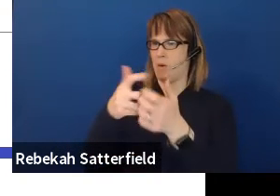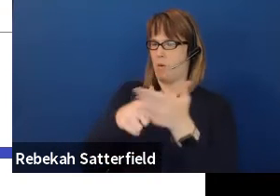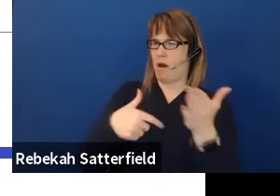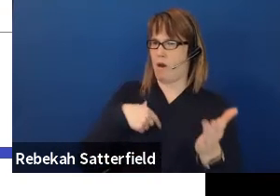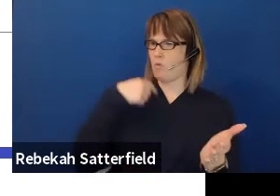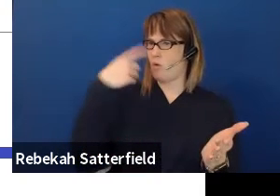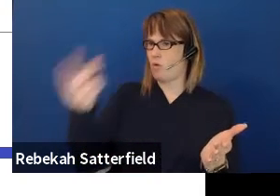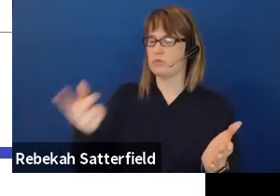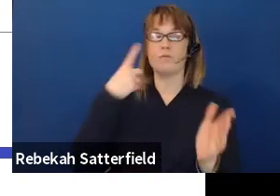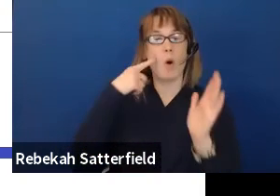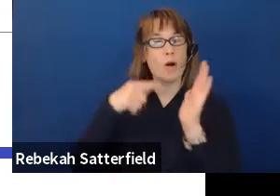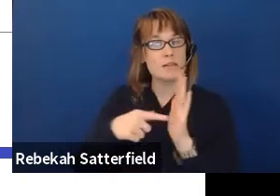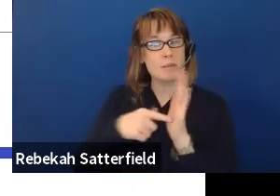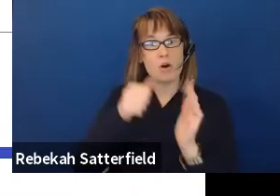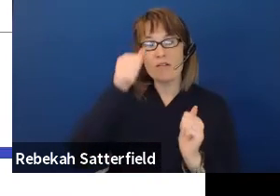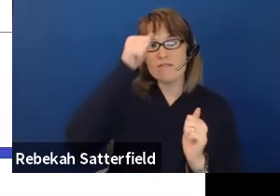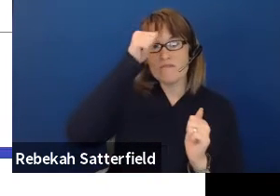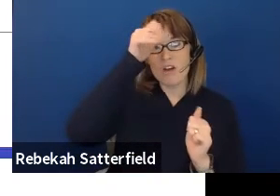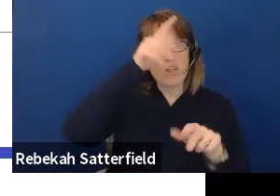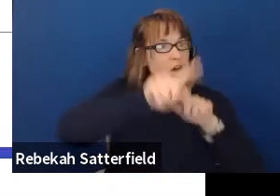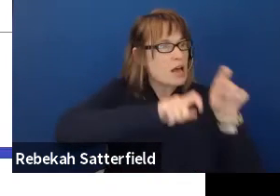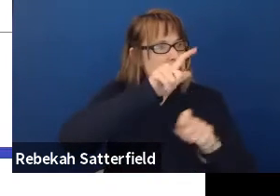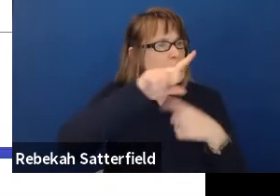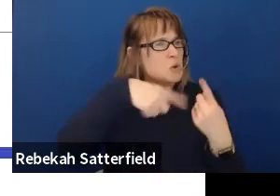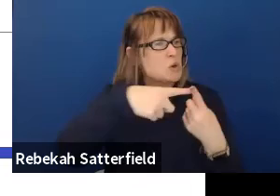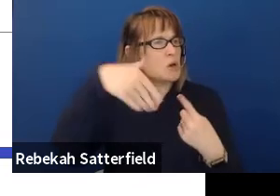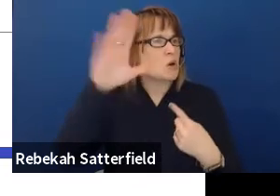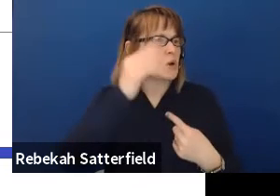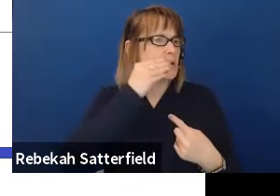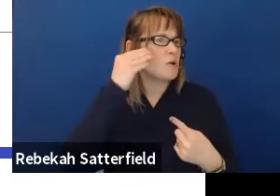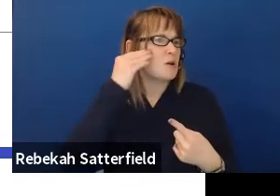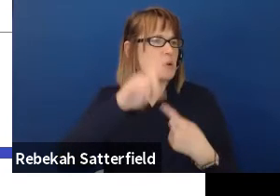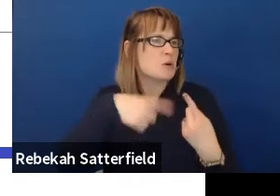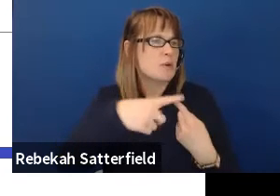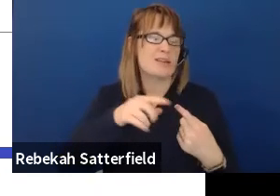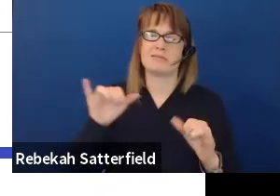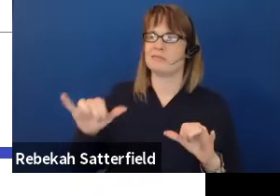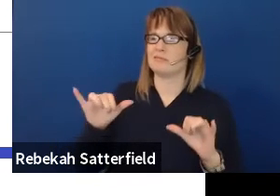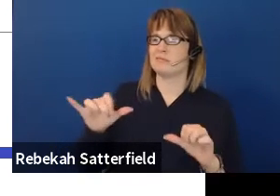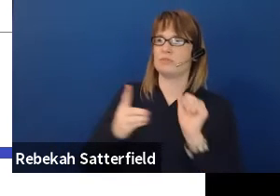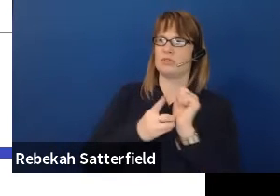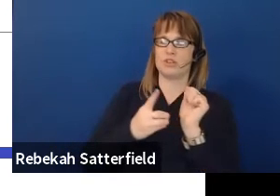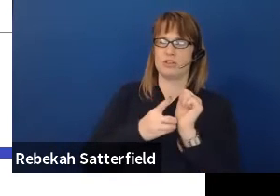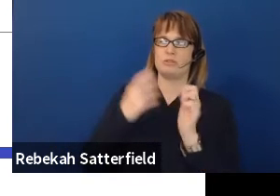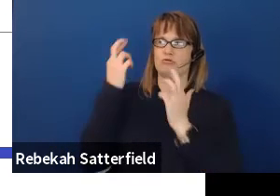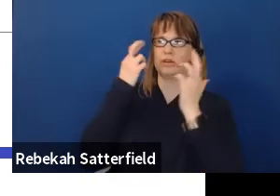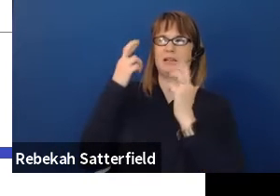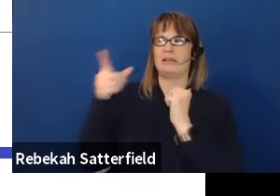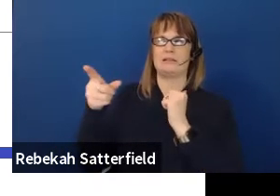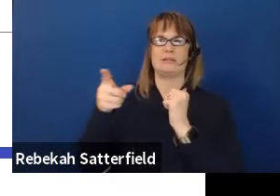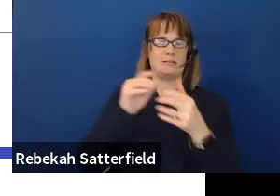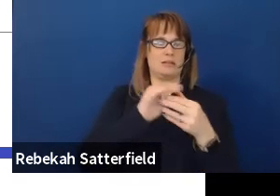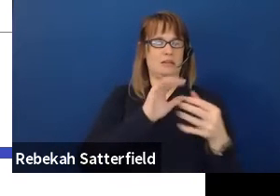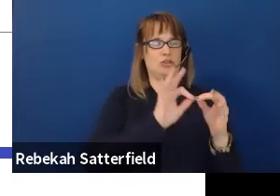for example, the father was asking, when can she go home? The doctor realized that the correct message had not been